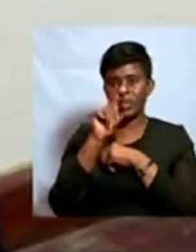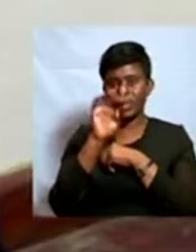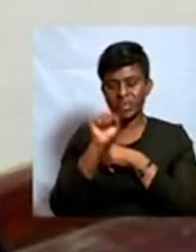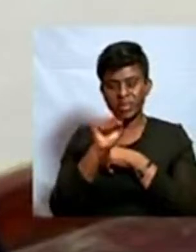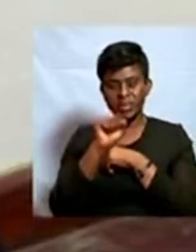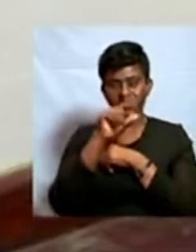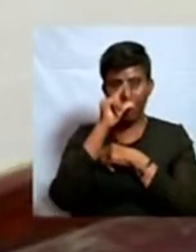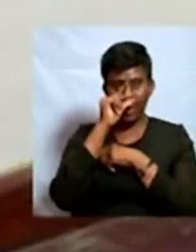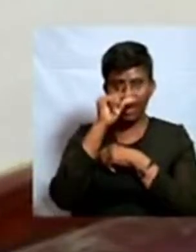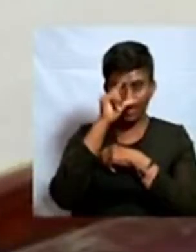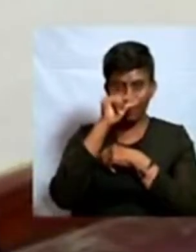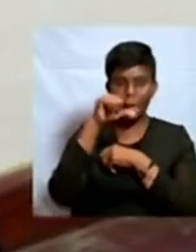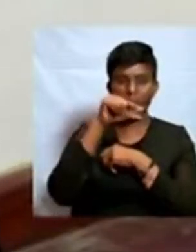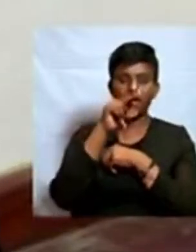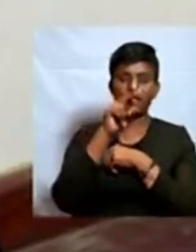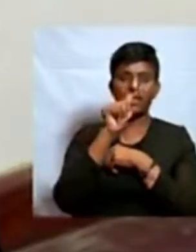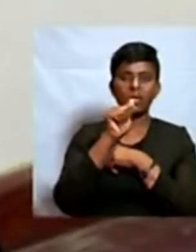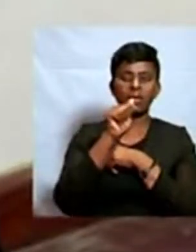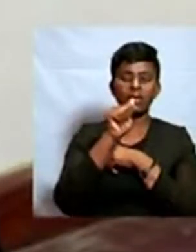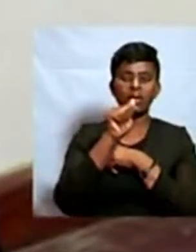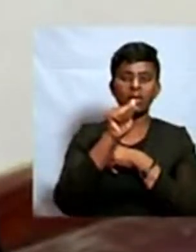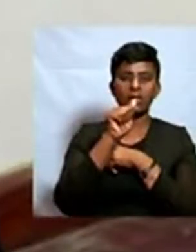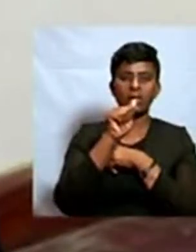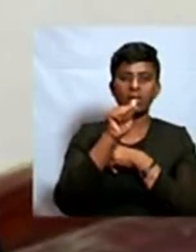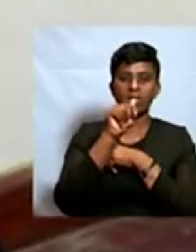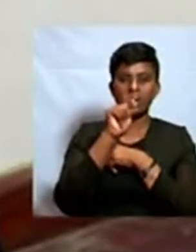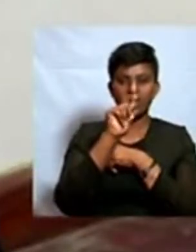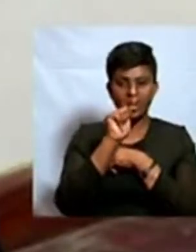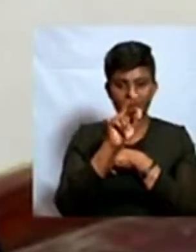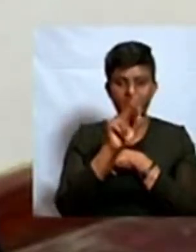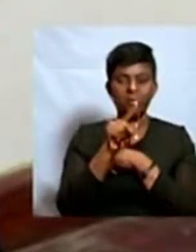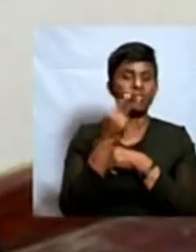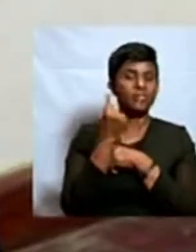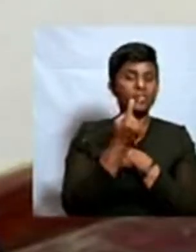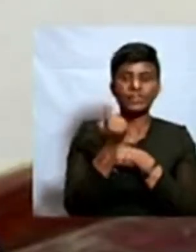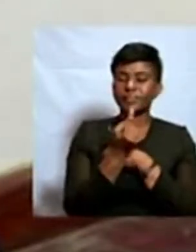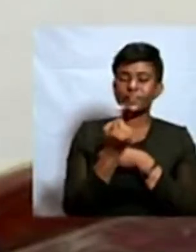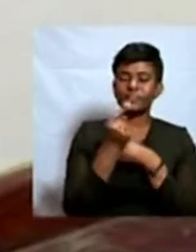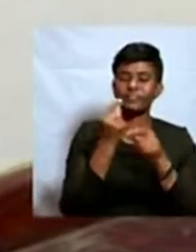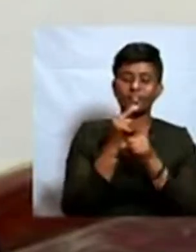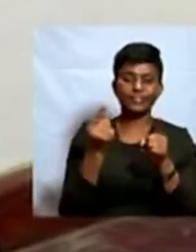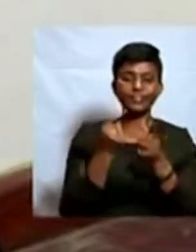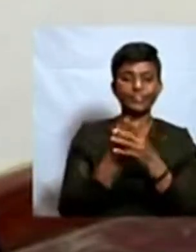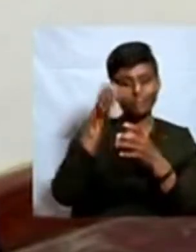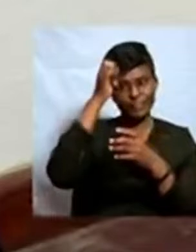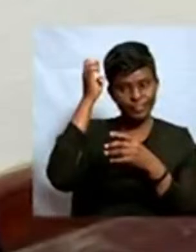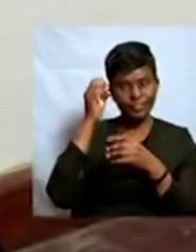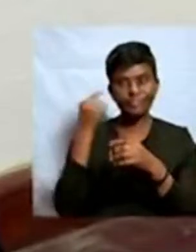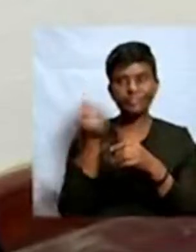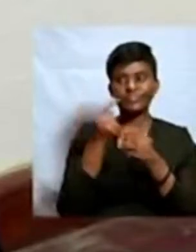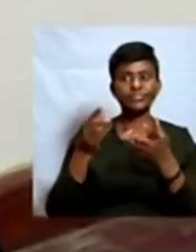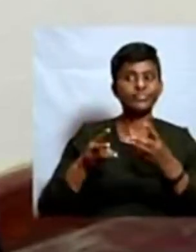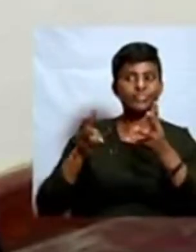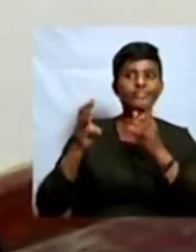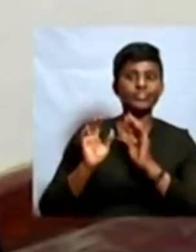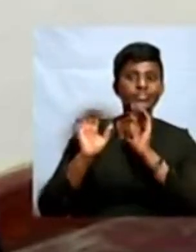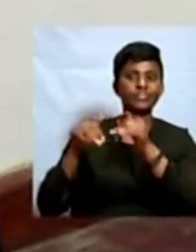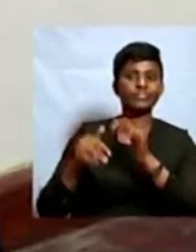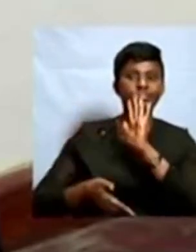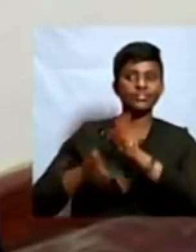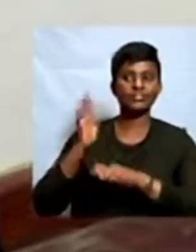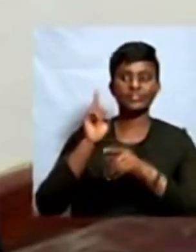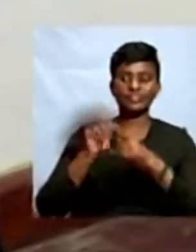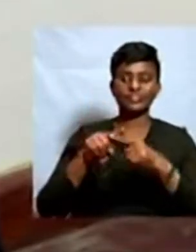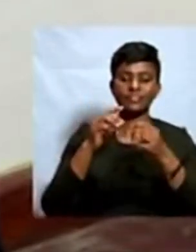Airways. So for us, for them, it's just they do it on their way. They can